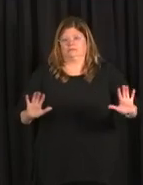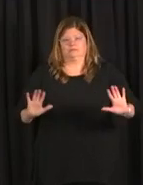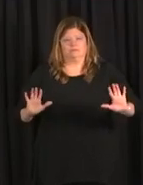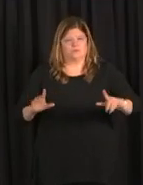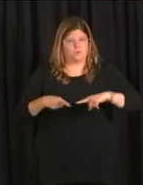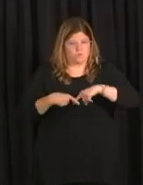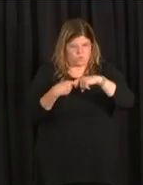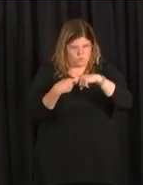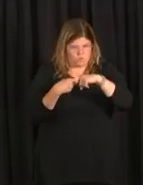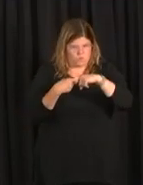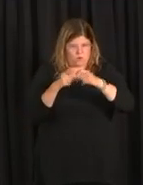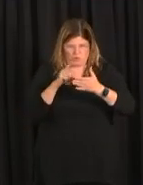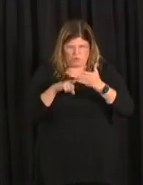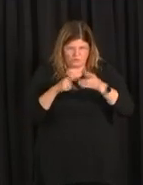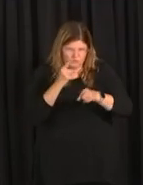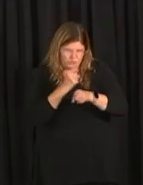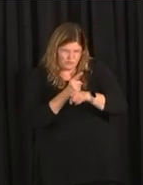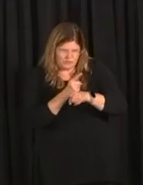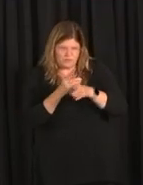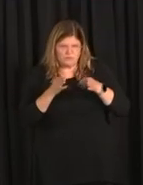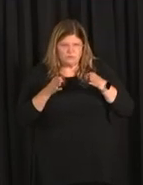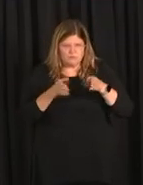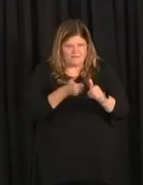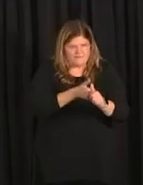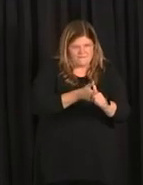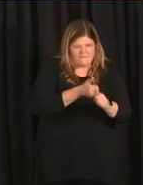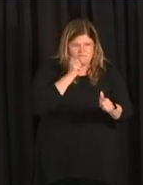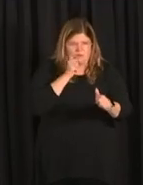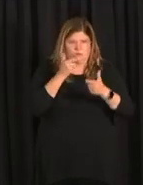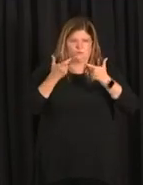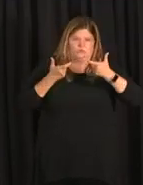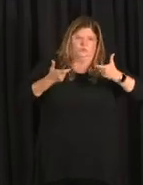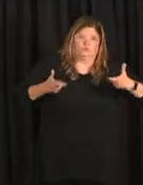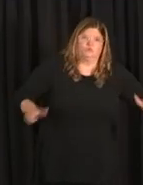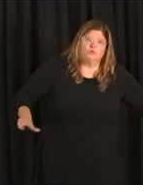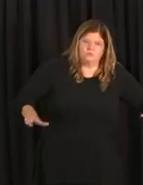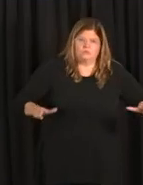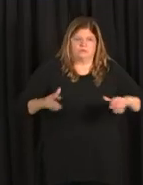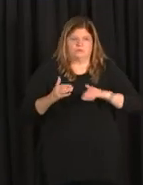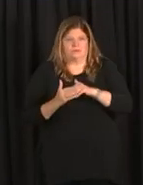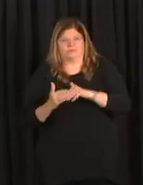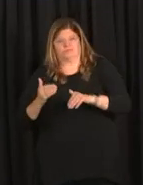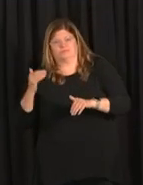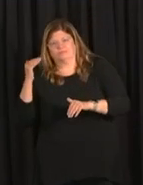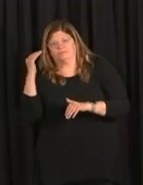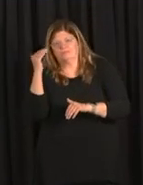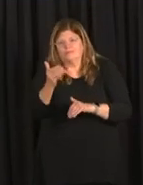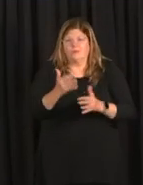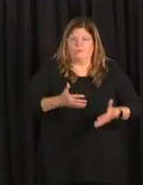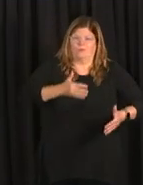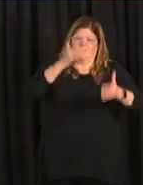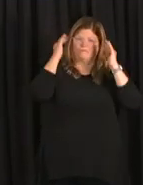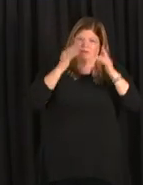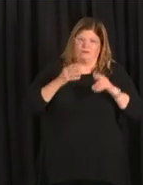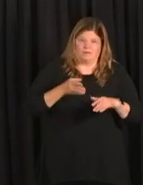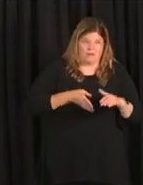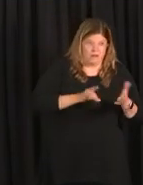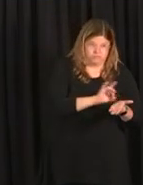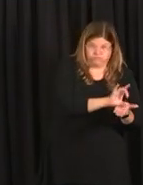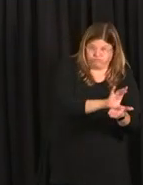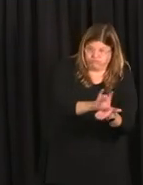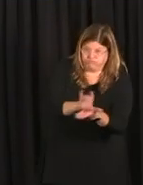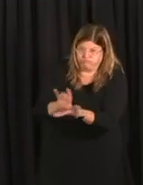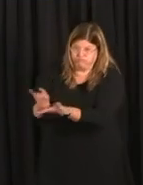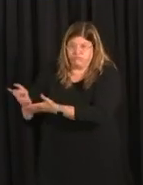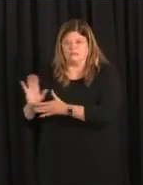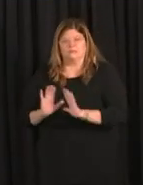that and what's the right way to avoid this huge tsunami, if you will, on the courts.